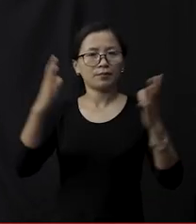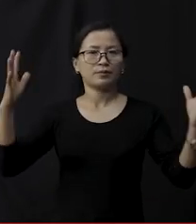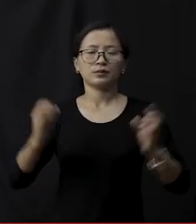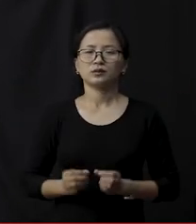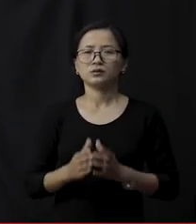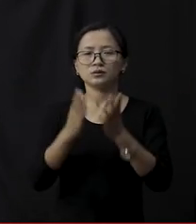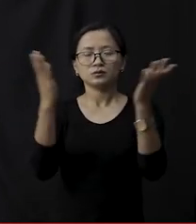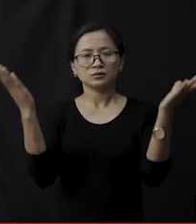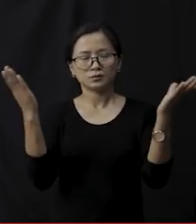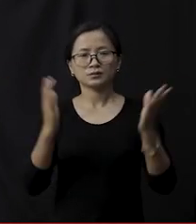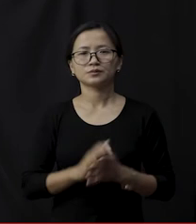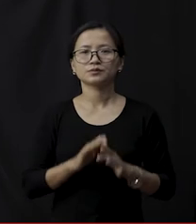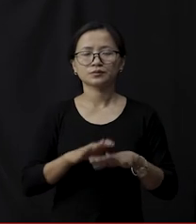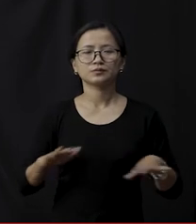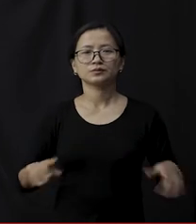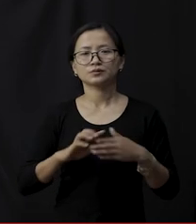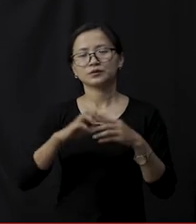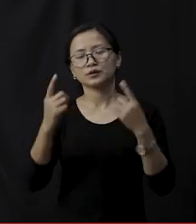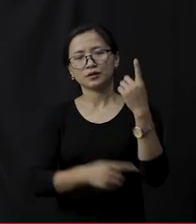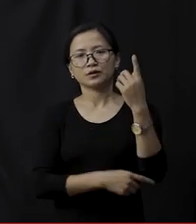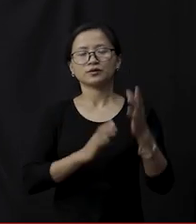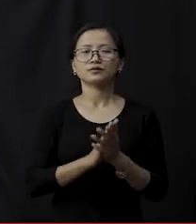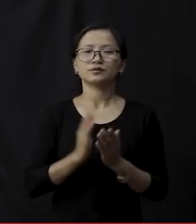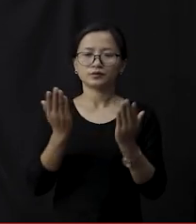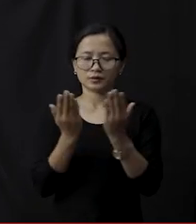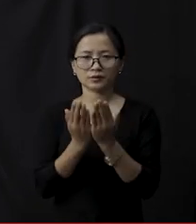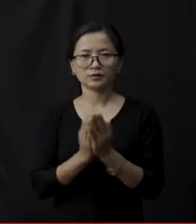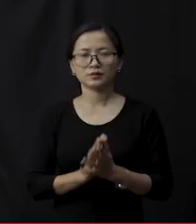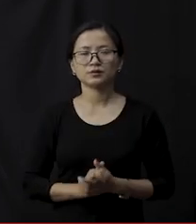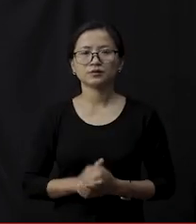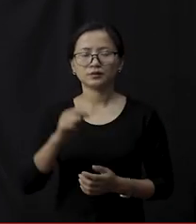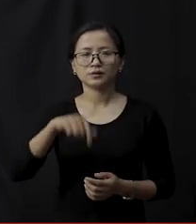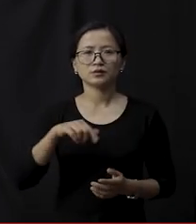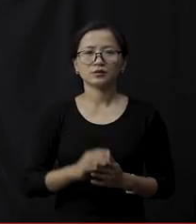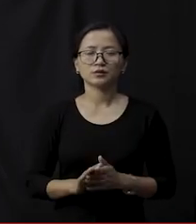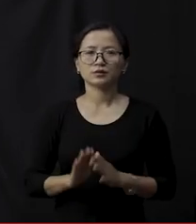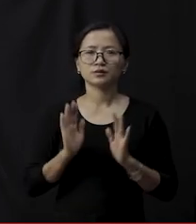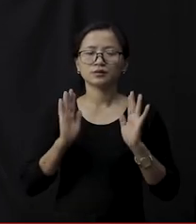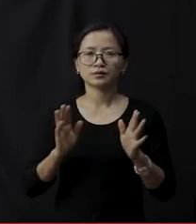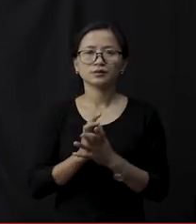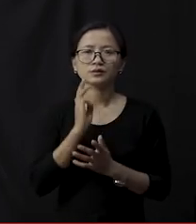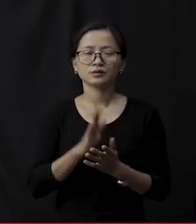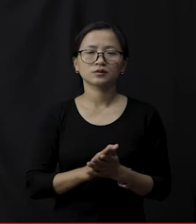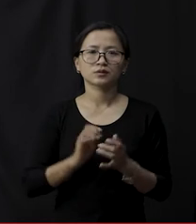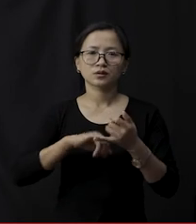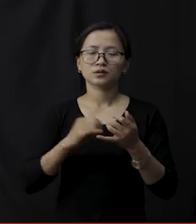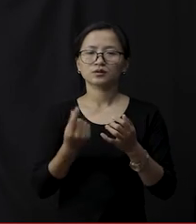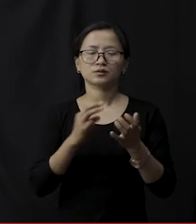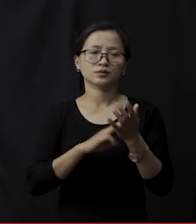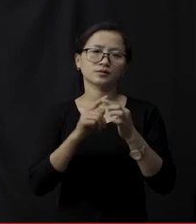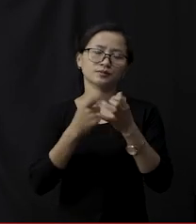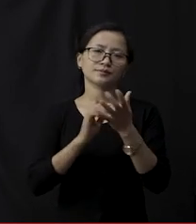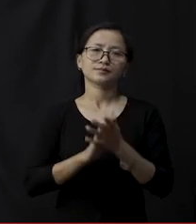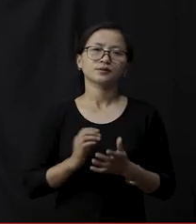okay? So students, that comes to the end of the lesson. And now we will summarize. Let's